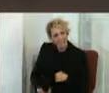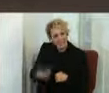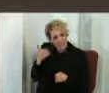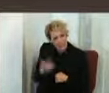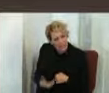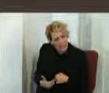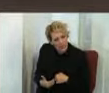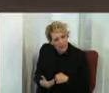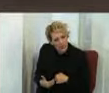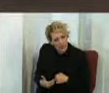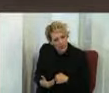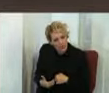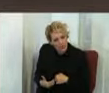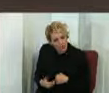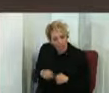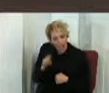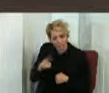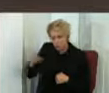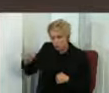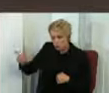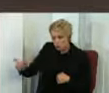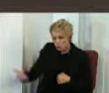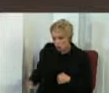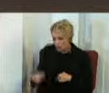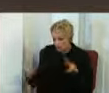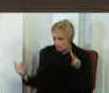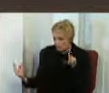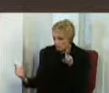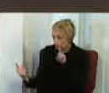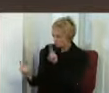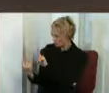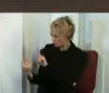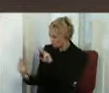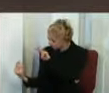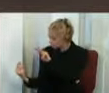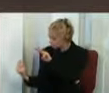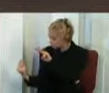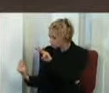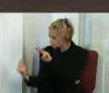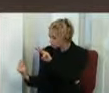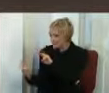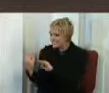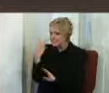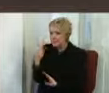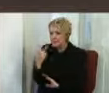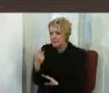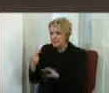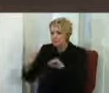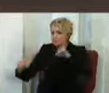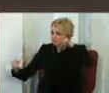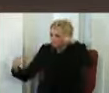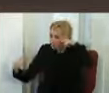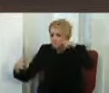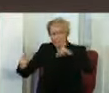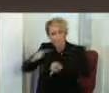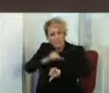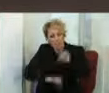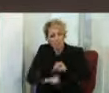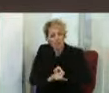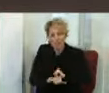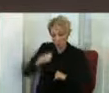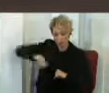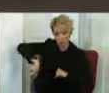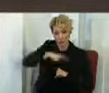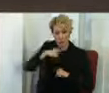the God in me has to welcome and greet the God in others. And we as a people of faith, we as a congregation